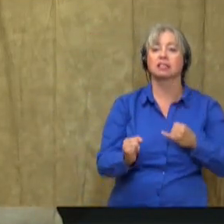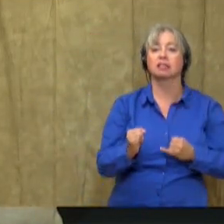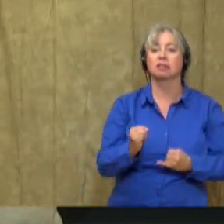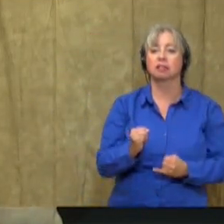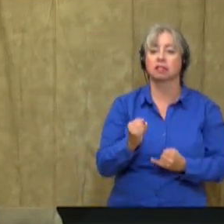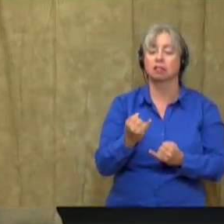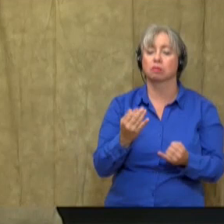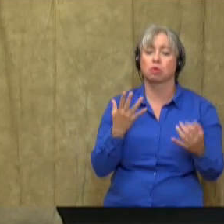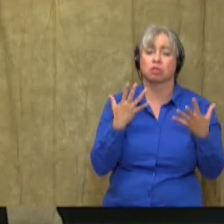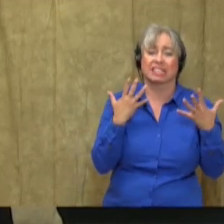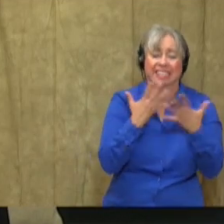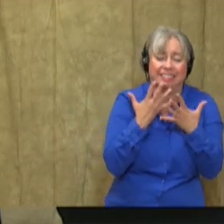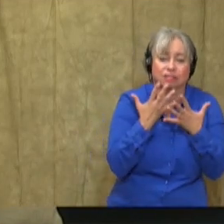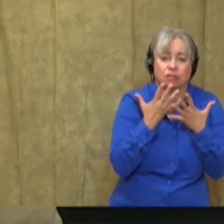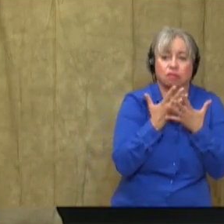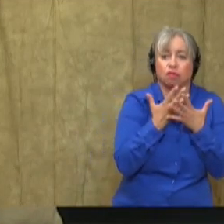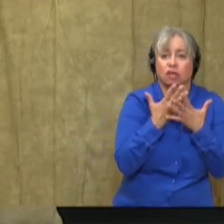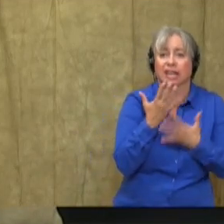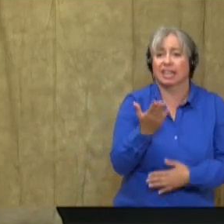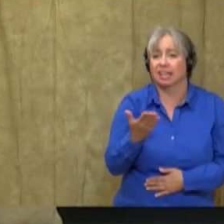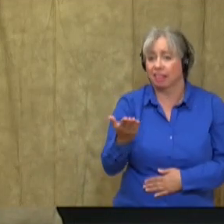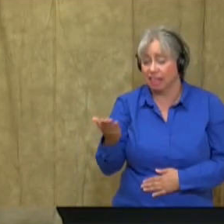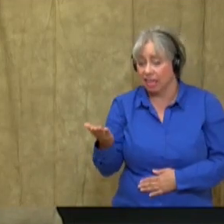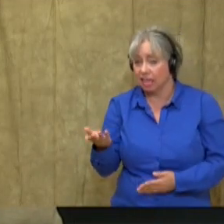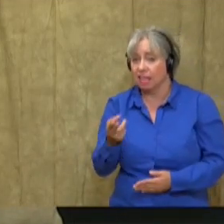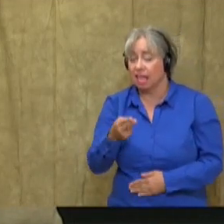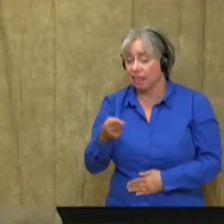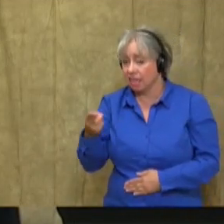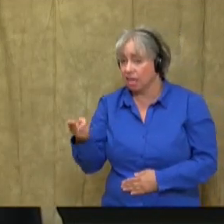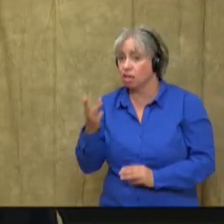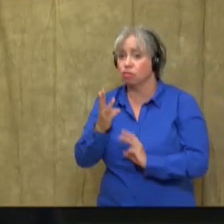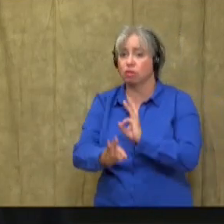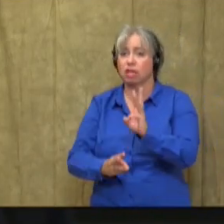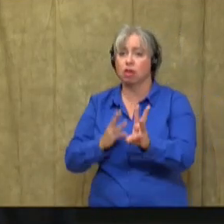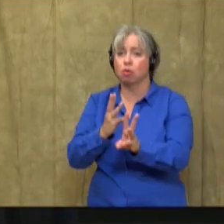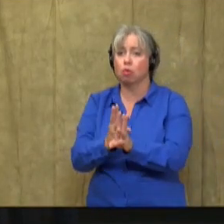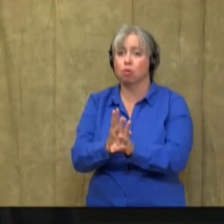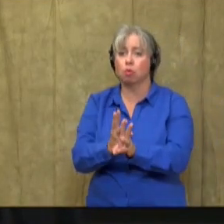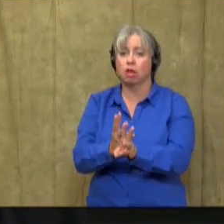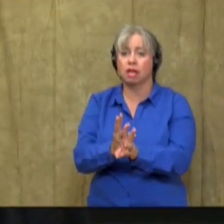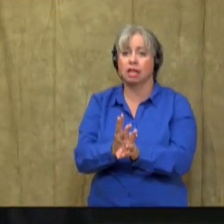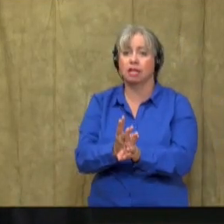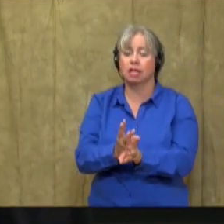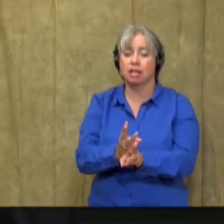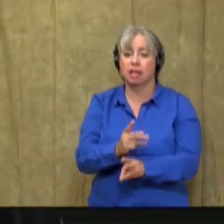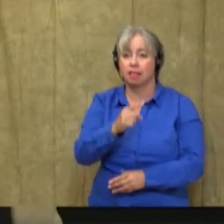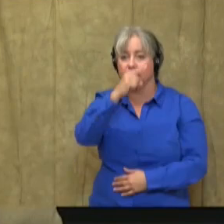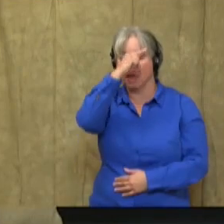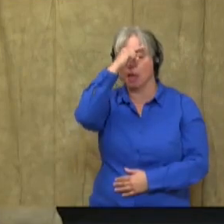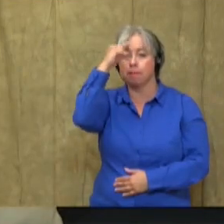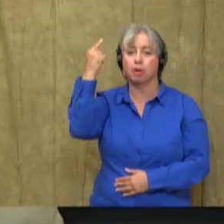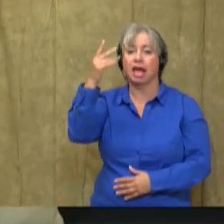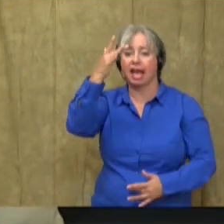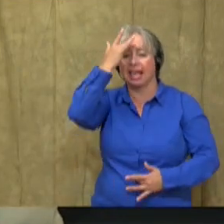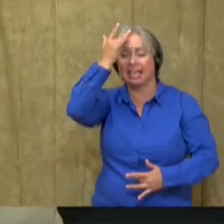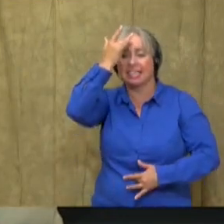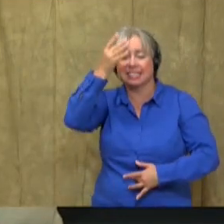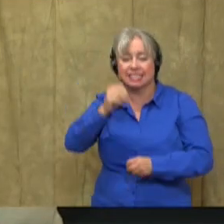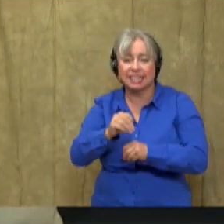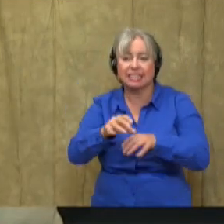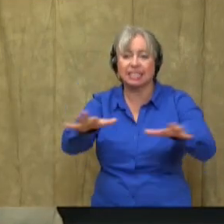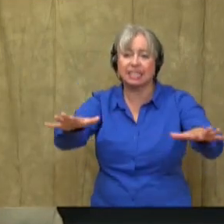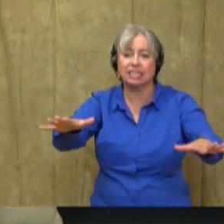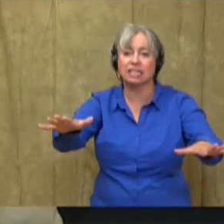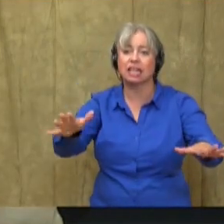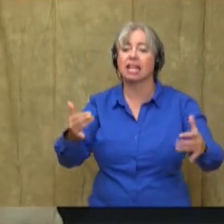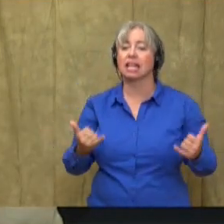the most frightening things that's ever happened in the history of the world, and that is the Black Plague. So, without further ado,